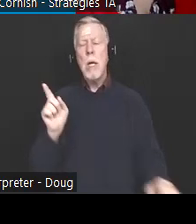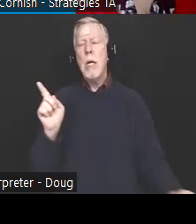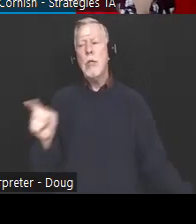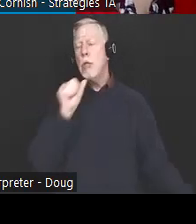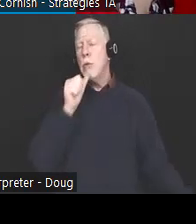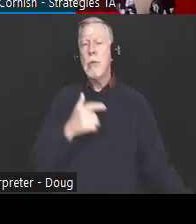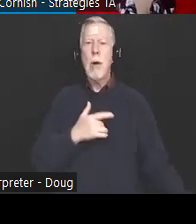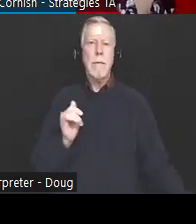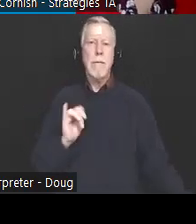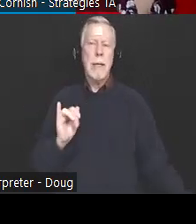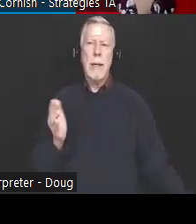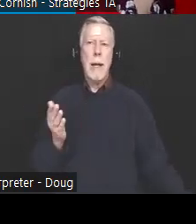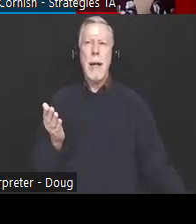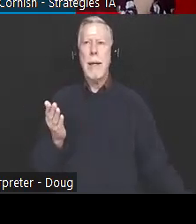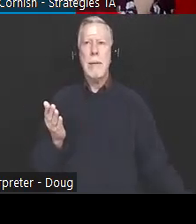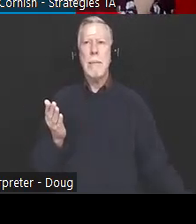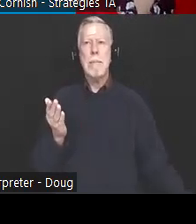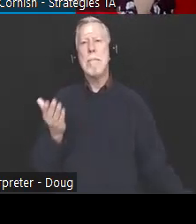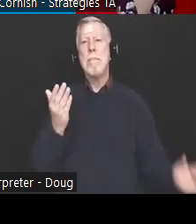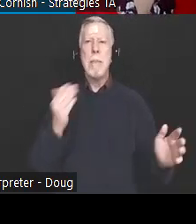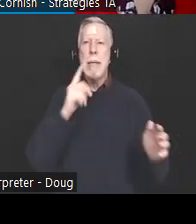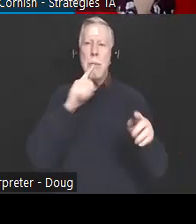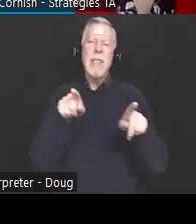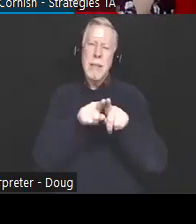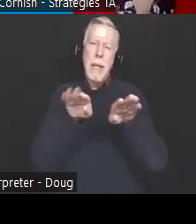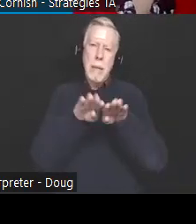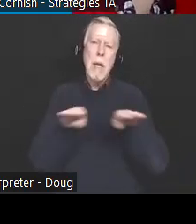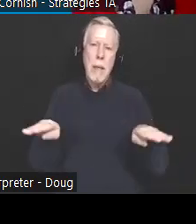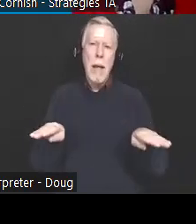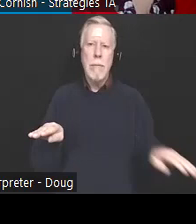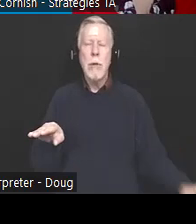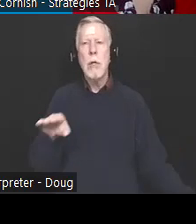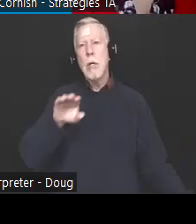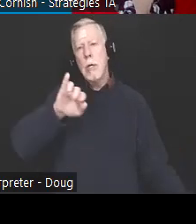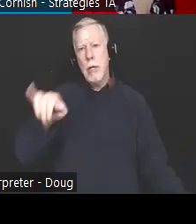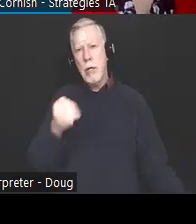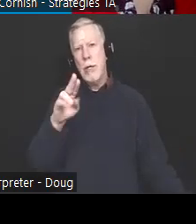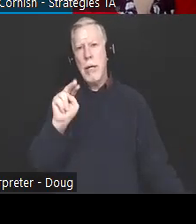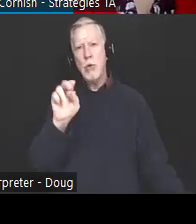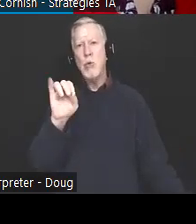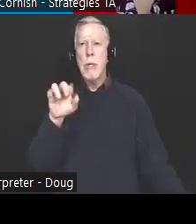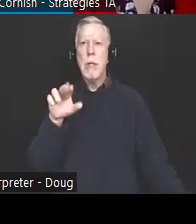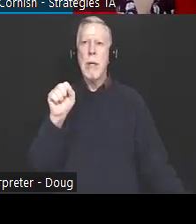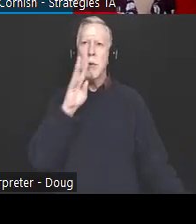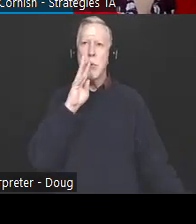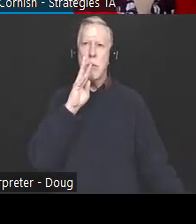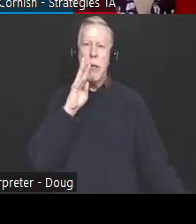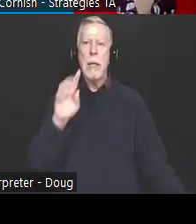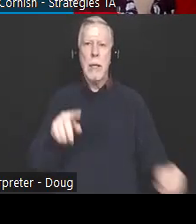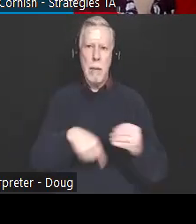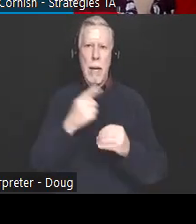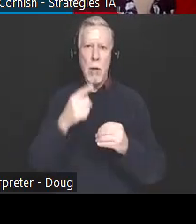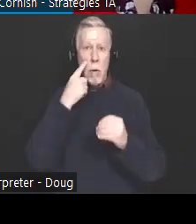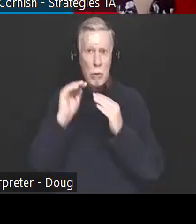like maybe they were quite at the level that Junious was speaking about in terms of those community members